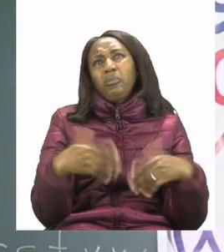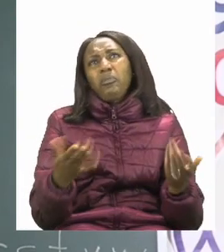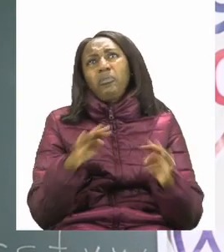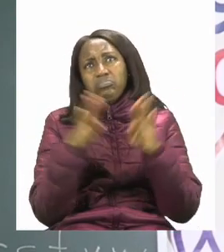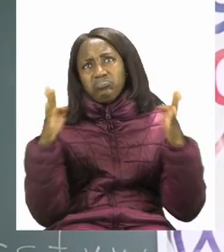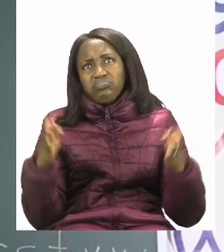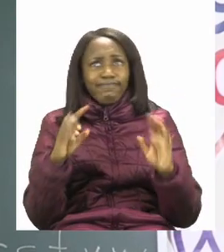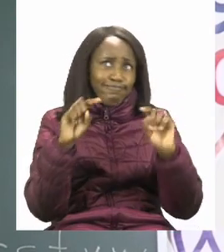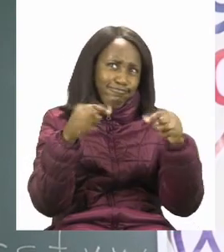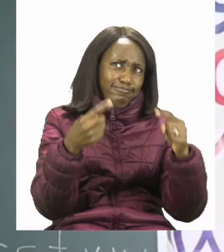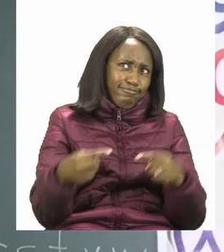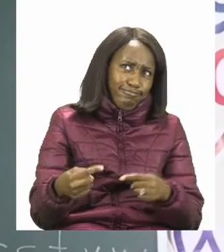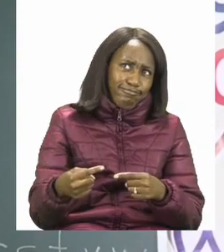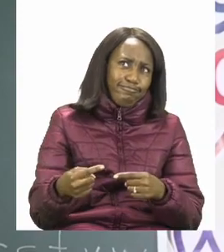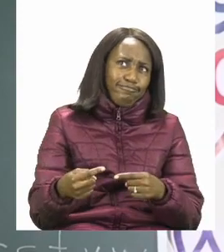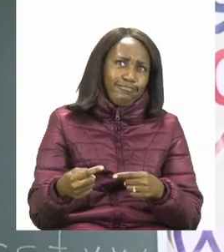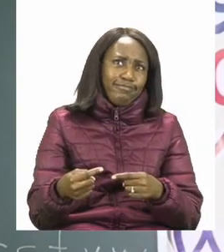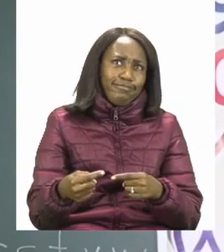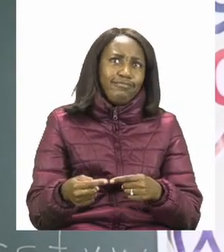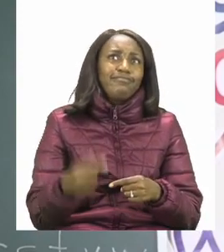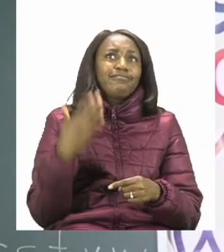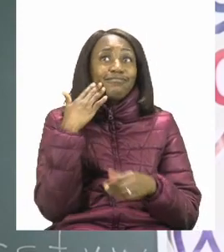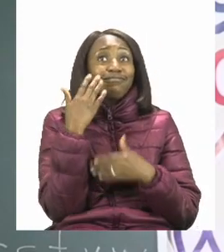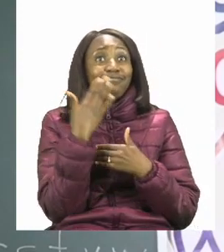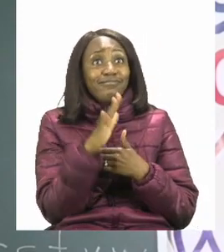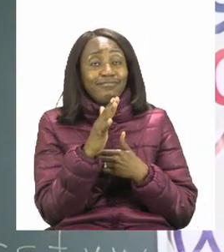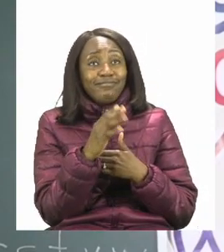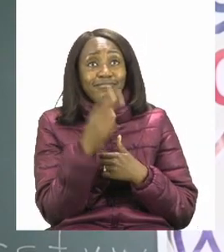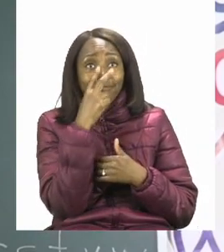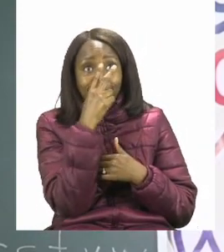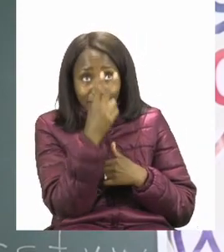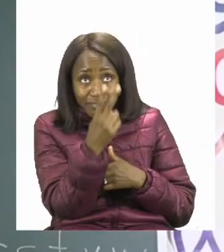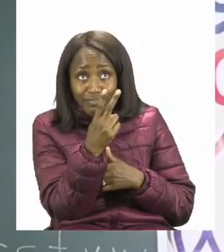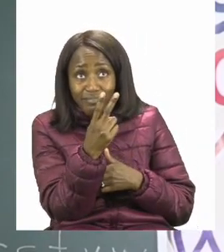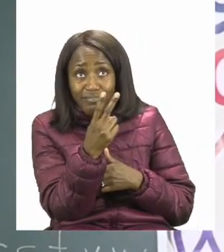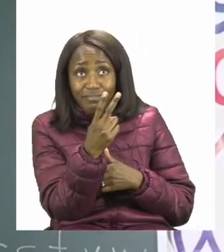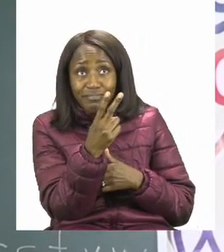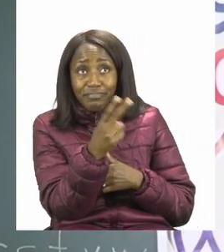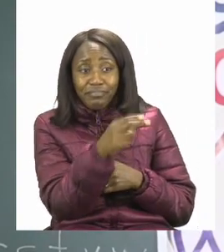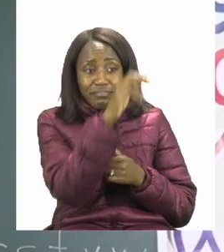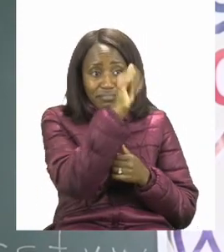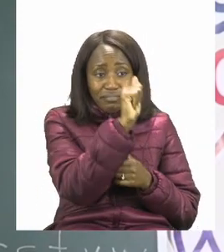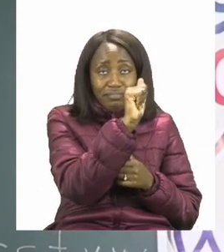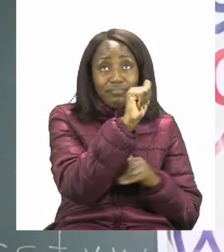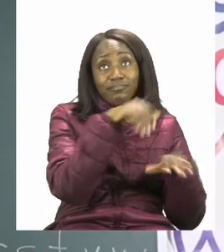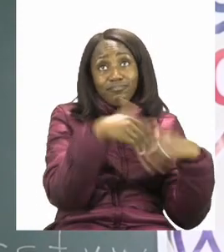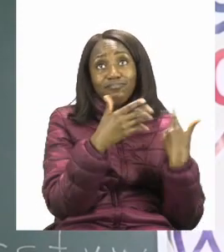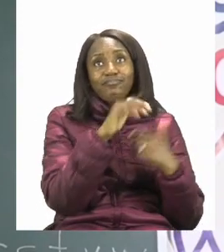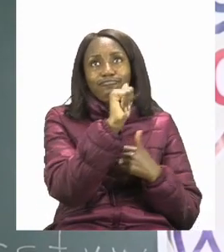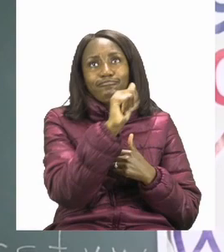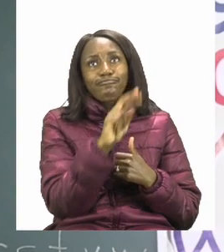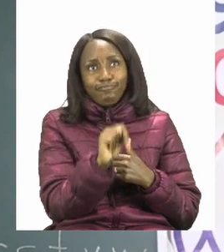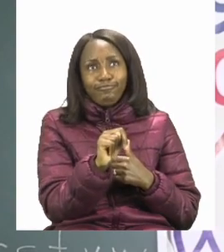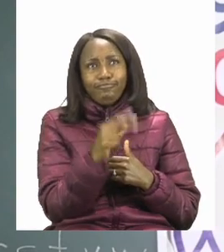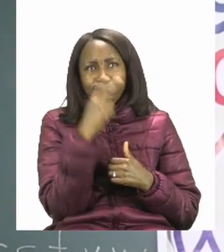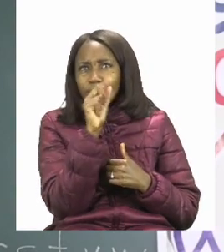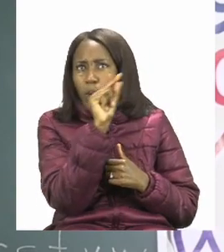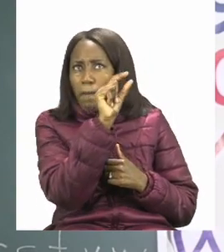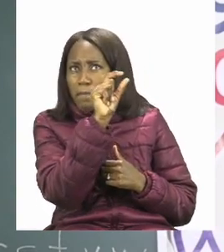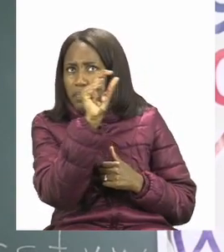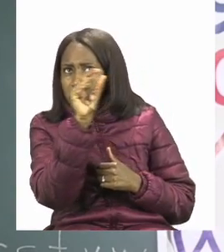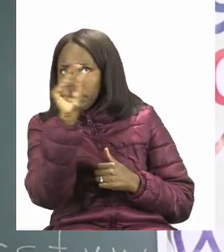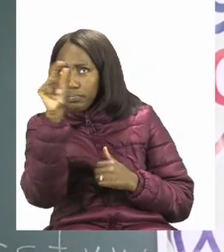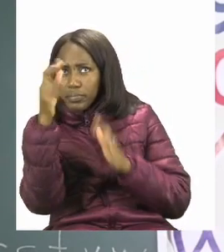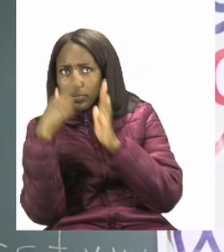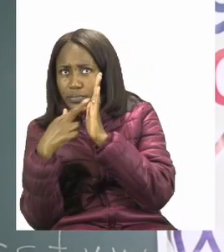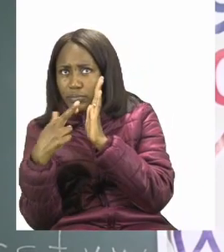has. And then after you've written your verb, go back and write your article. Make sure you take a good look at